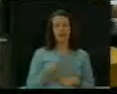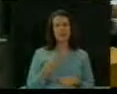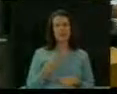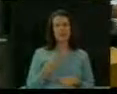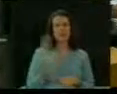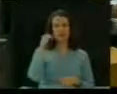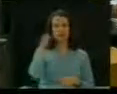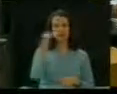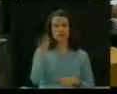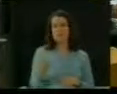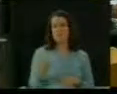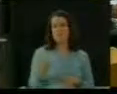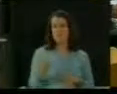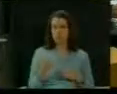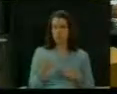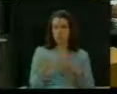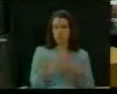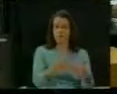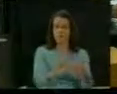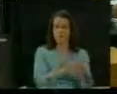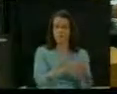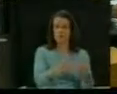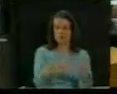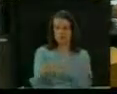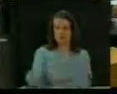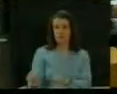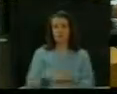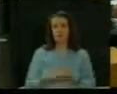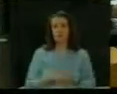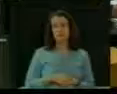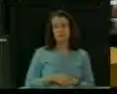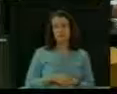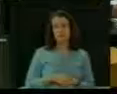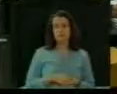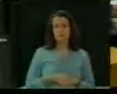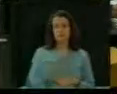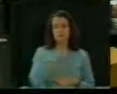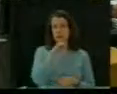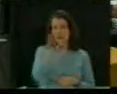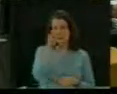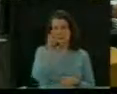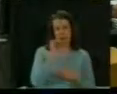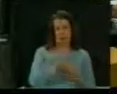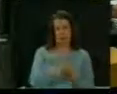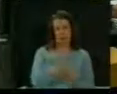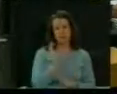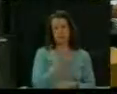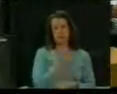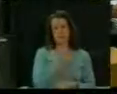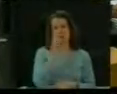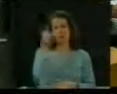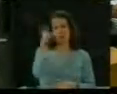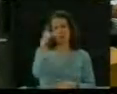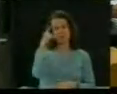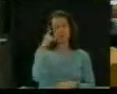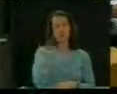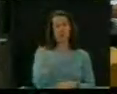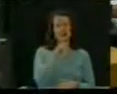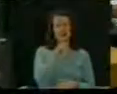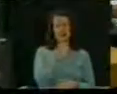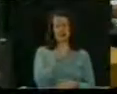mistakes. She's paid dearly, and I think it's almost shameful, the process that's taken